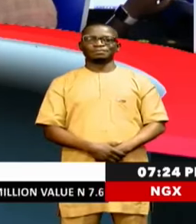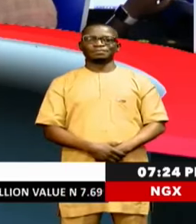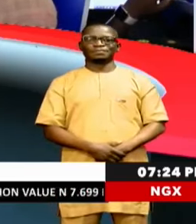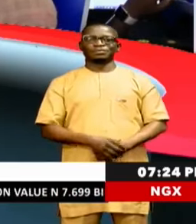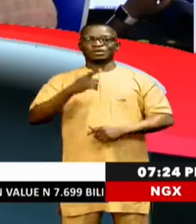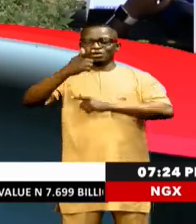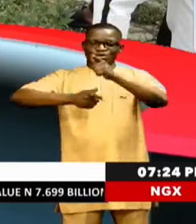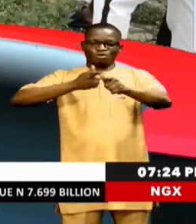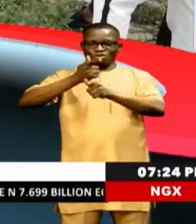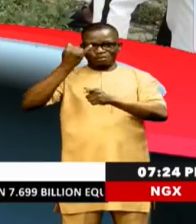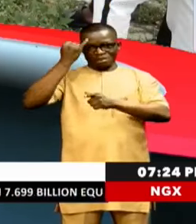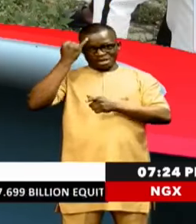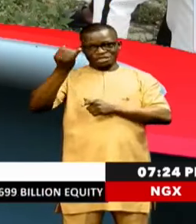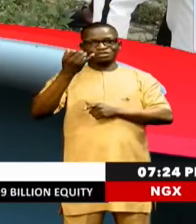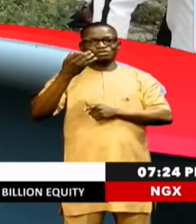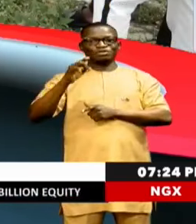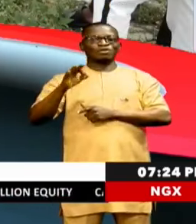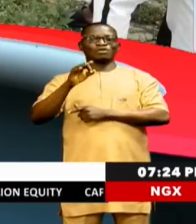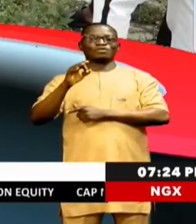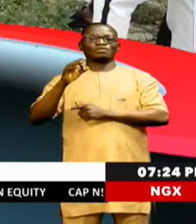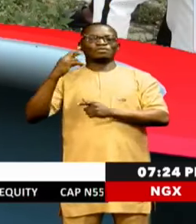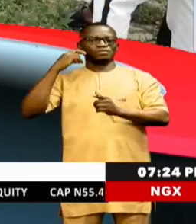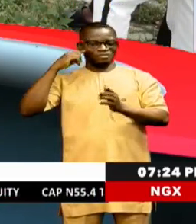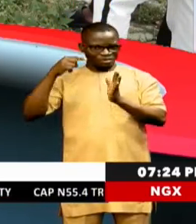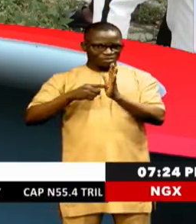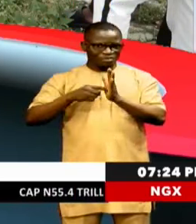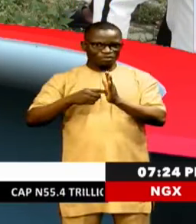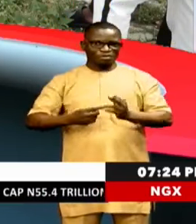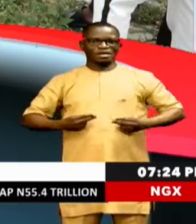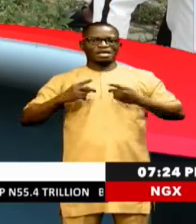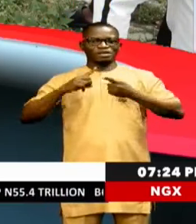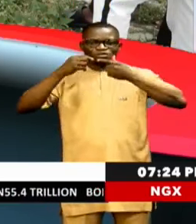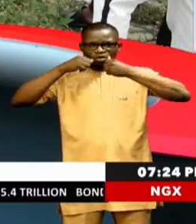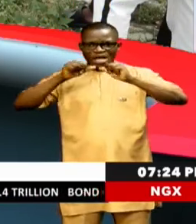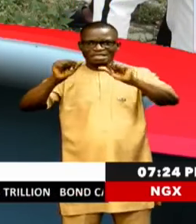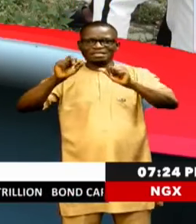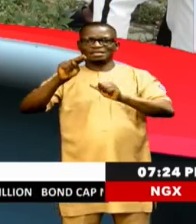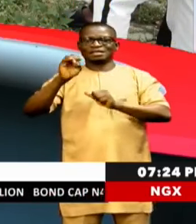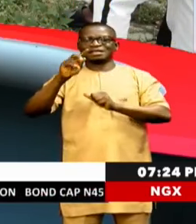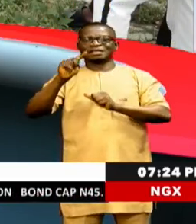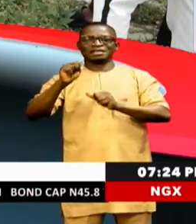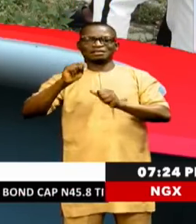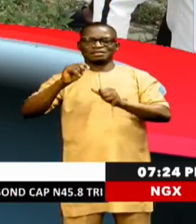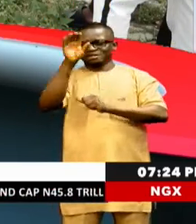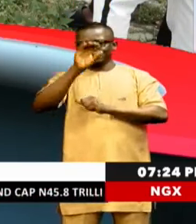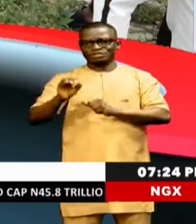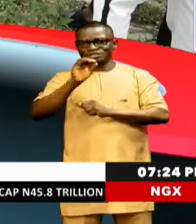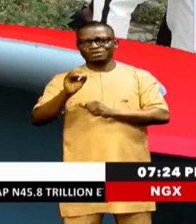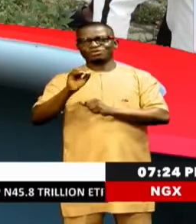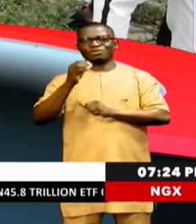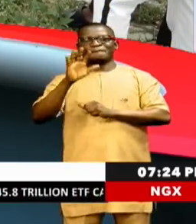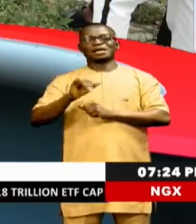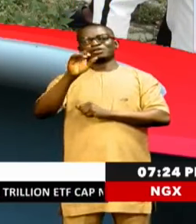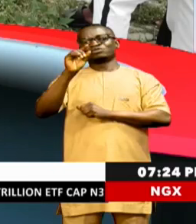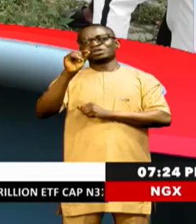The global initiative of decarbonizing the earth in a bid to achieve net zero by 2060